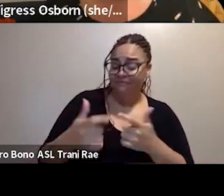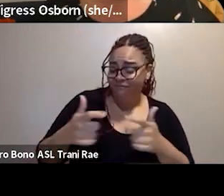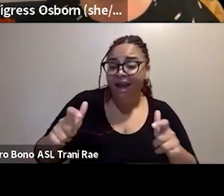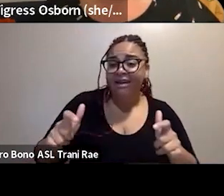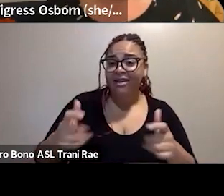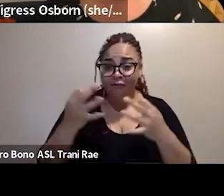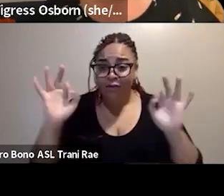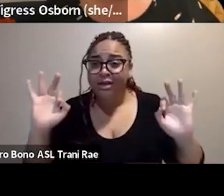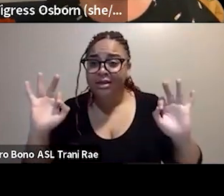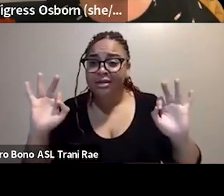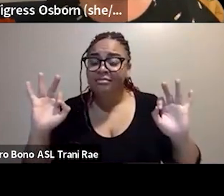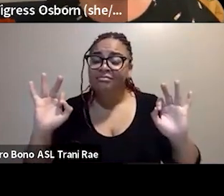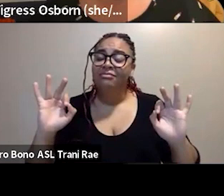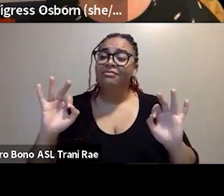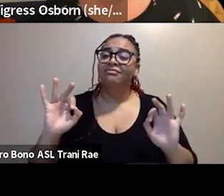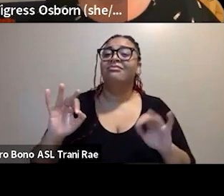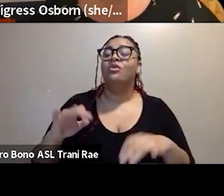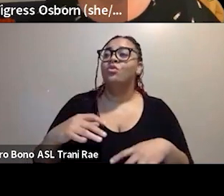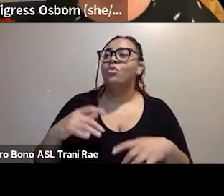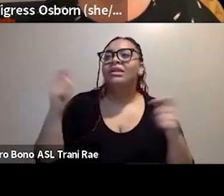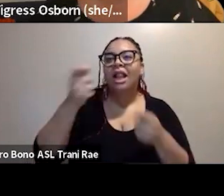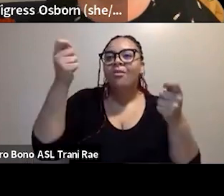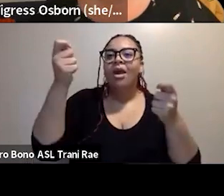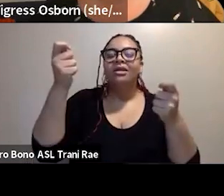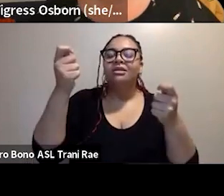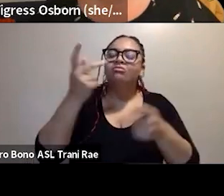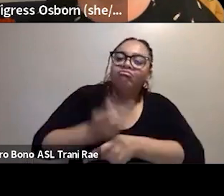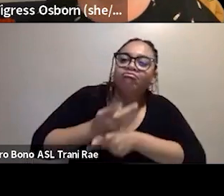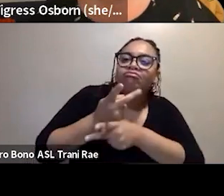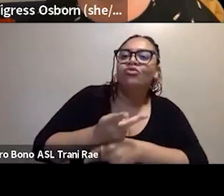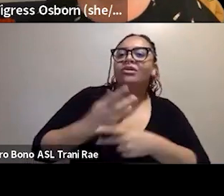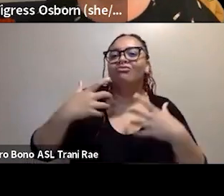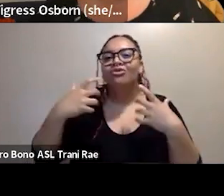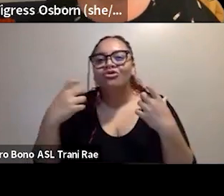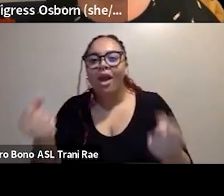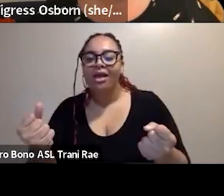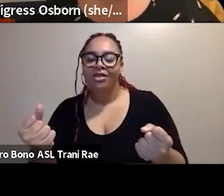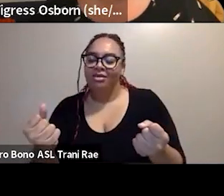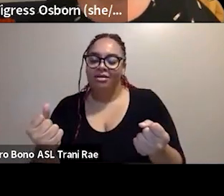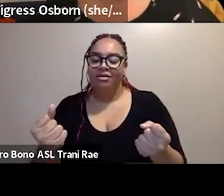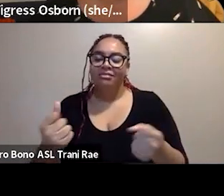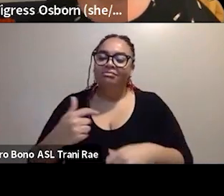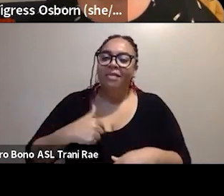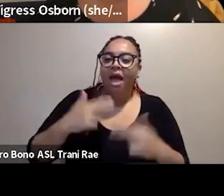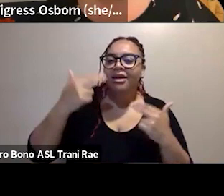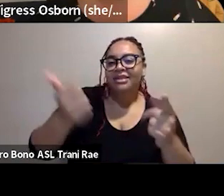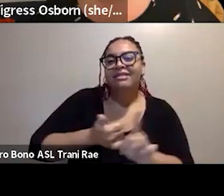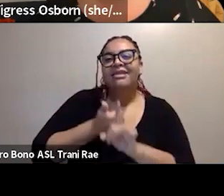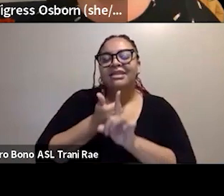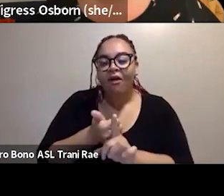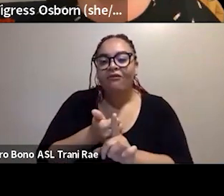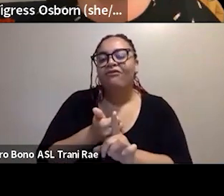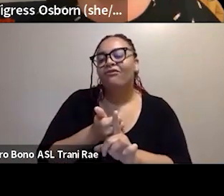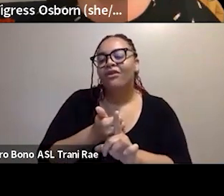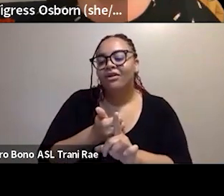growth, nurturing, strength, fullness, roundness. I sing the self that raises its voice for all who are